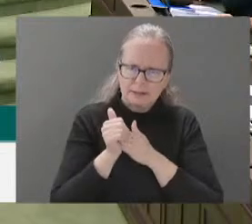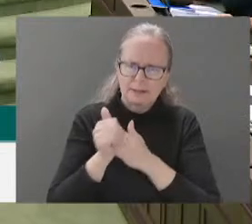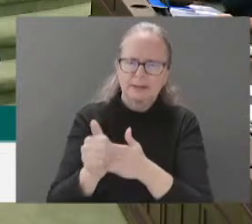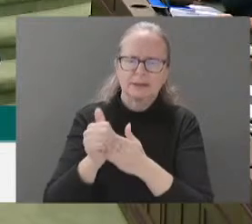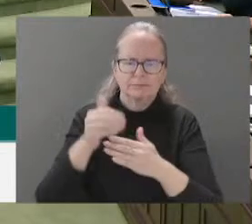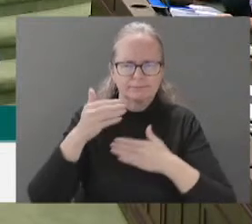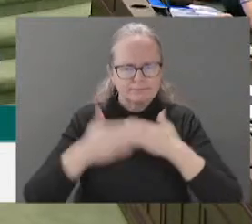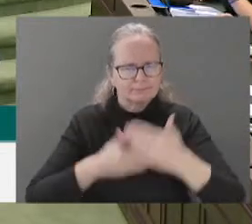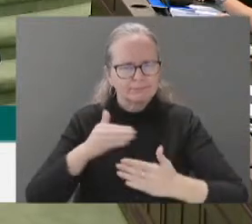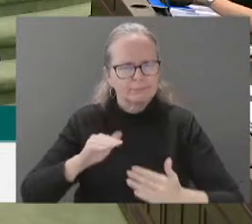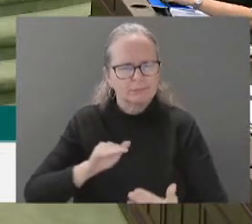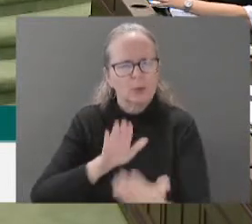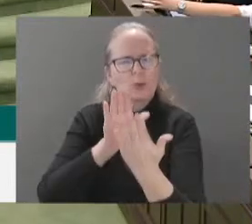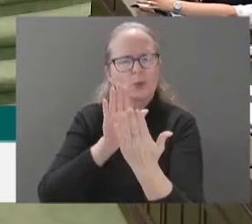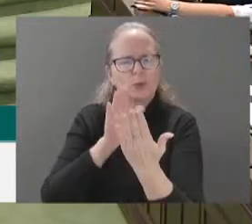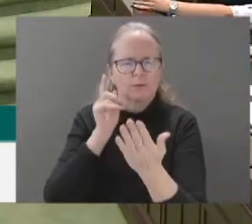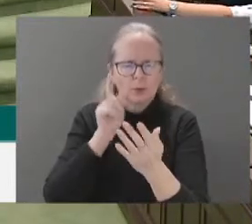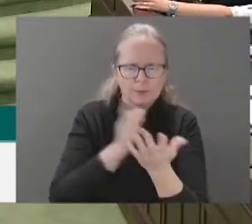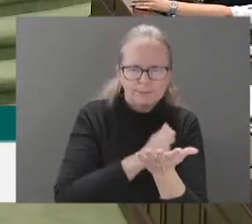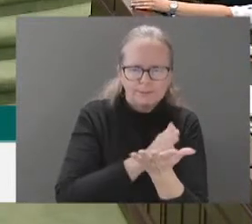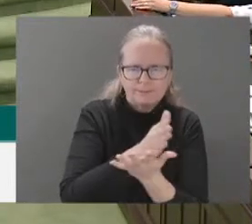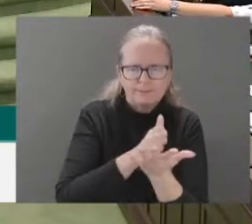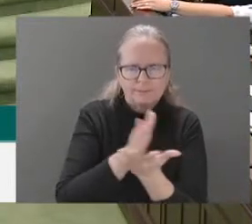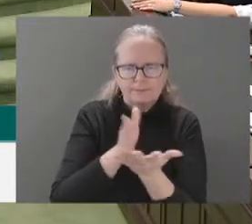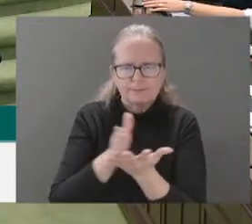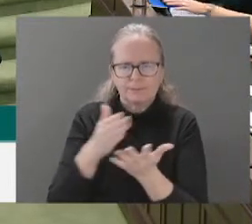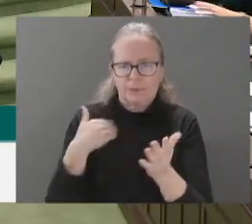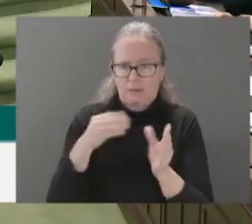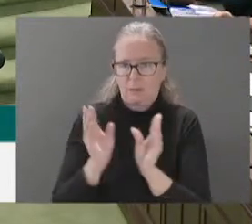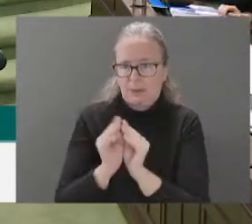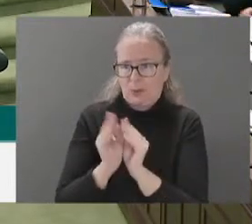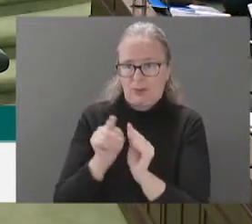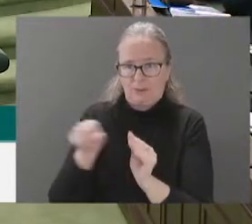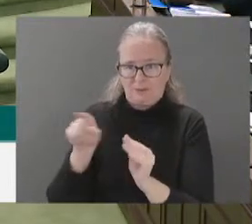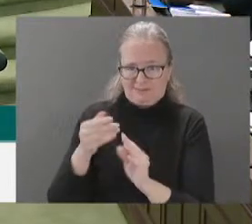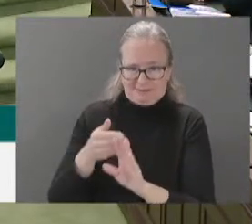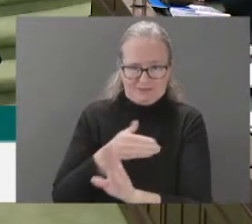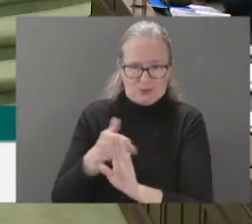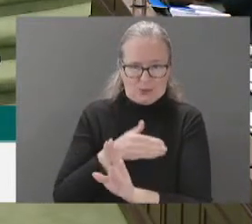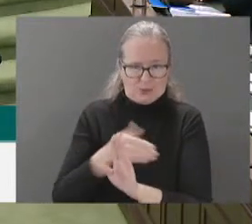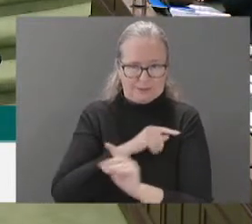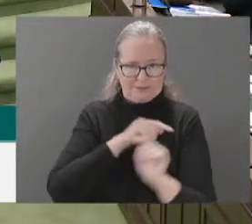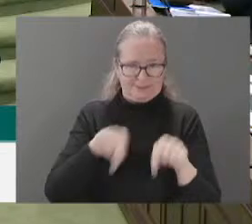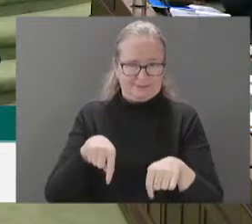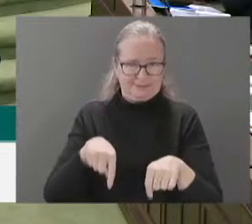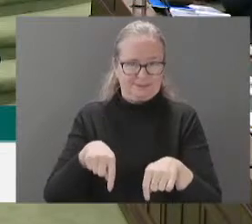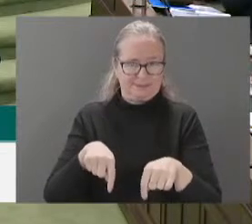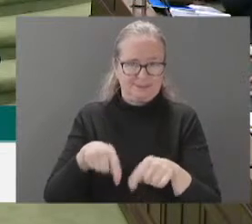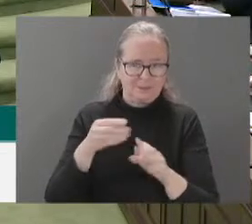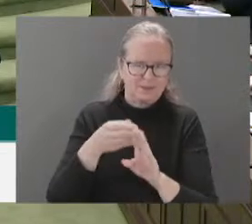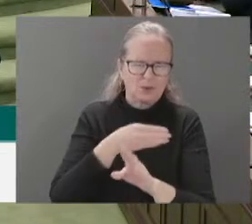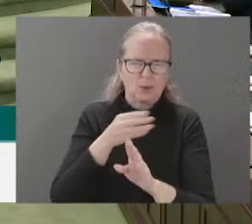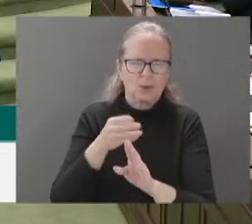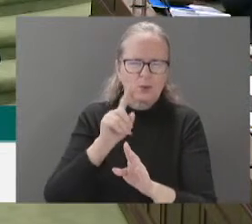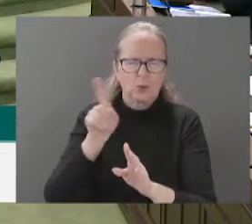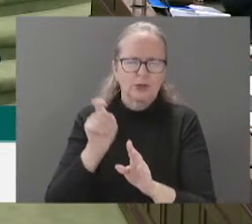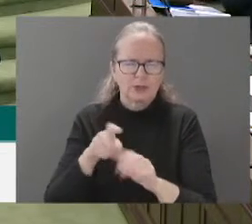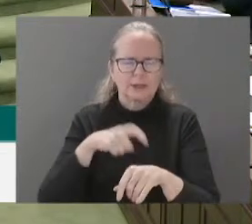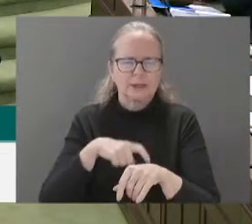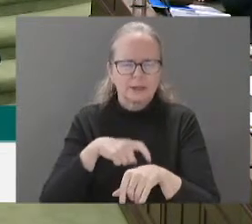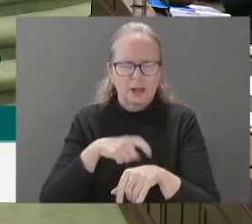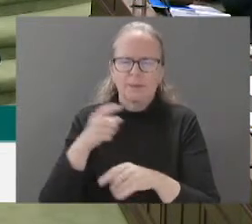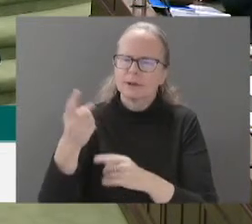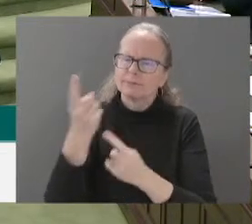just prior to question period where we focused on the importance of good healthy bilateral agreements